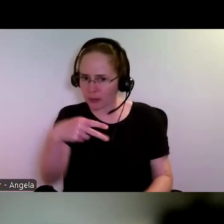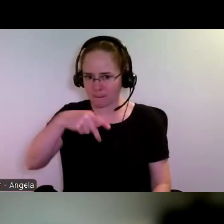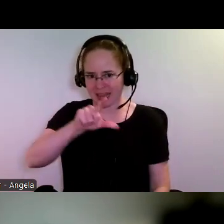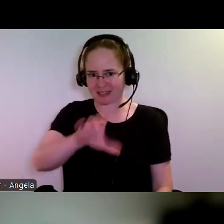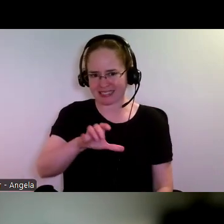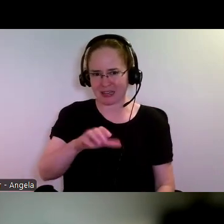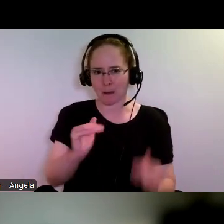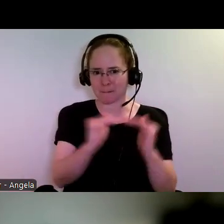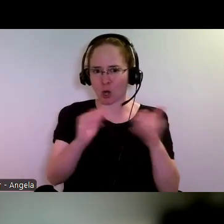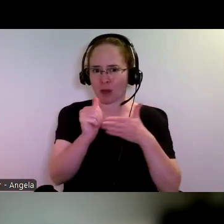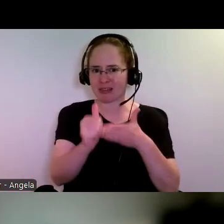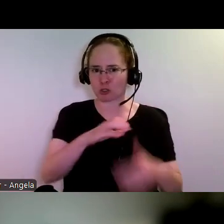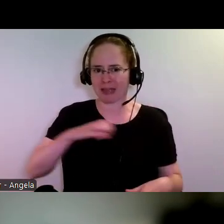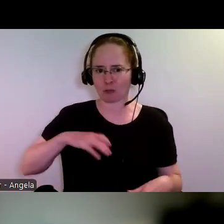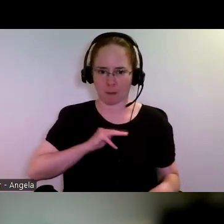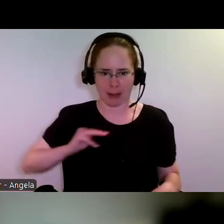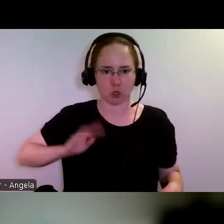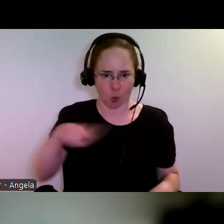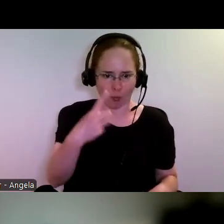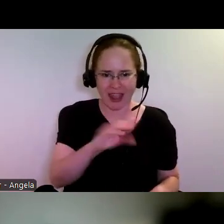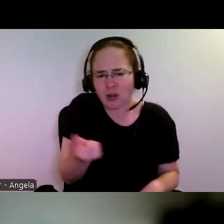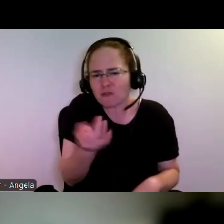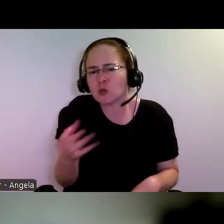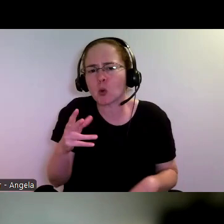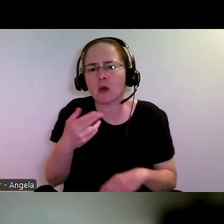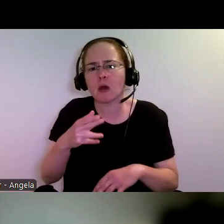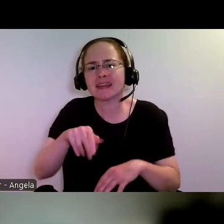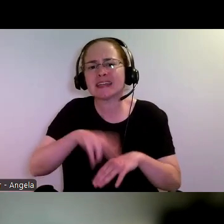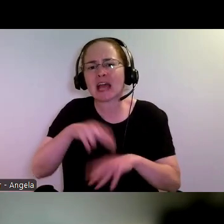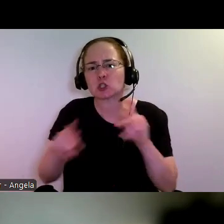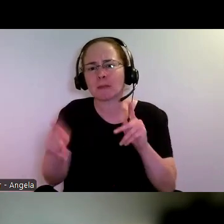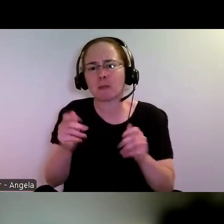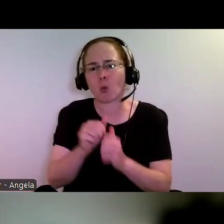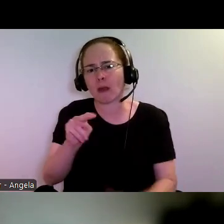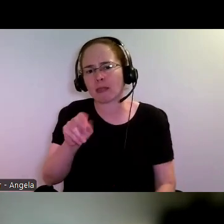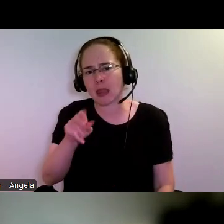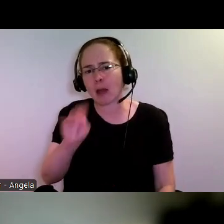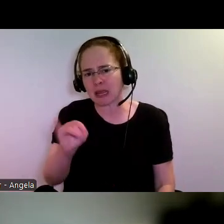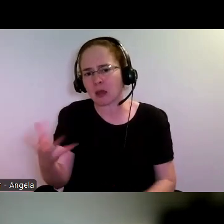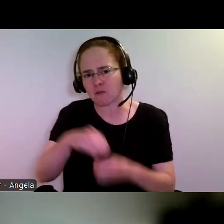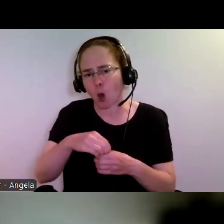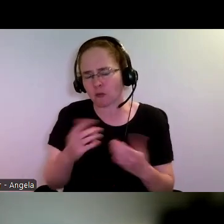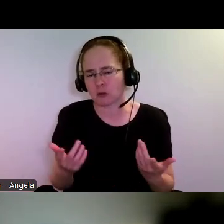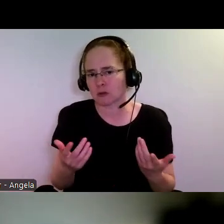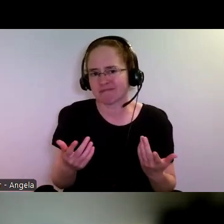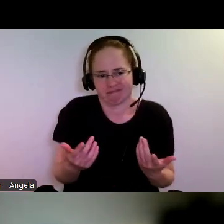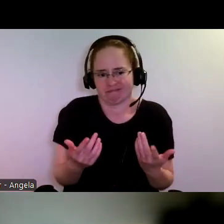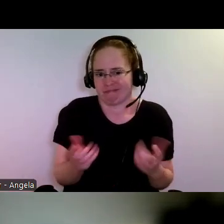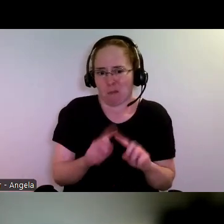Peer Leadership Council members, and to a few of the NAMI national folks that we had involved. And like Leah said, we didn't